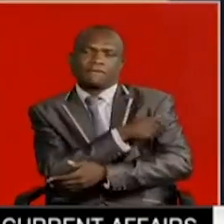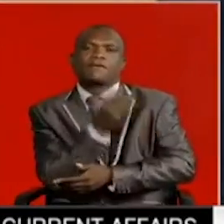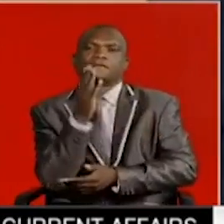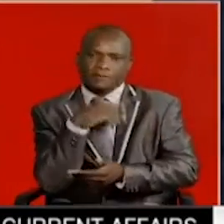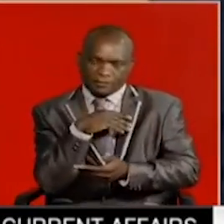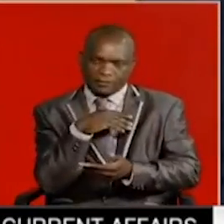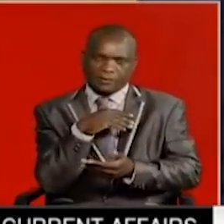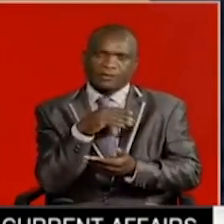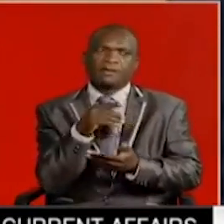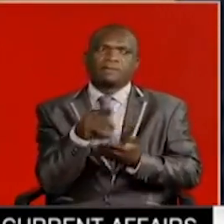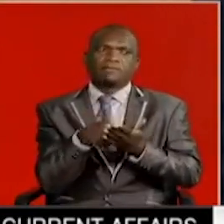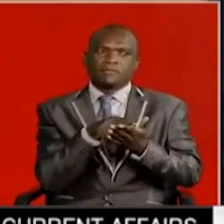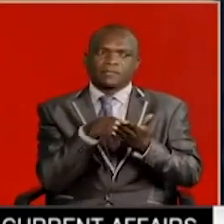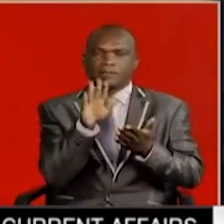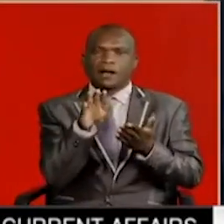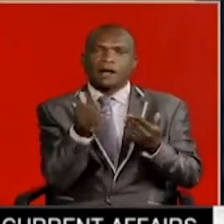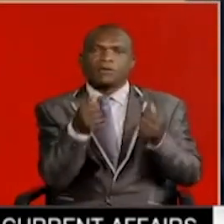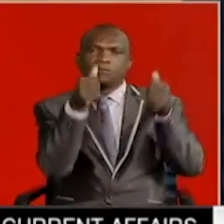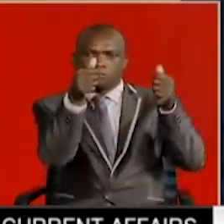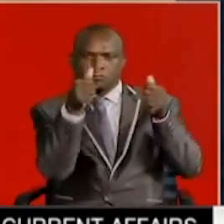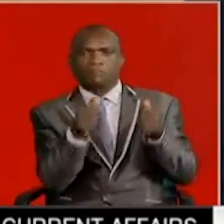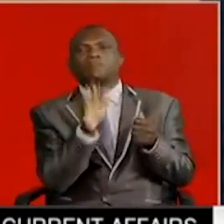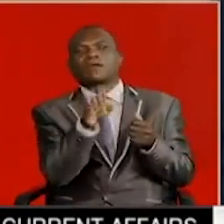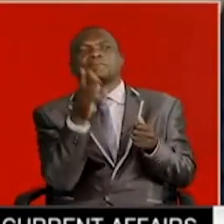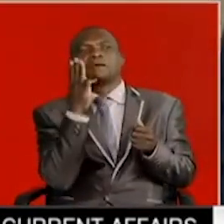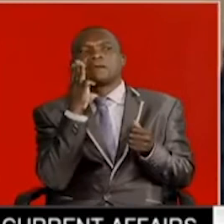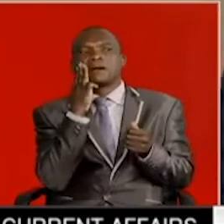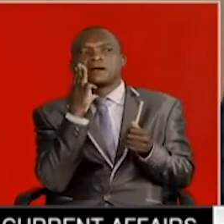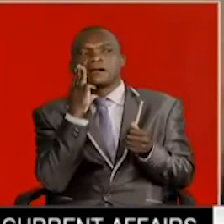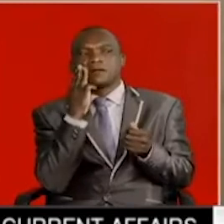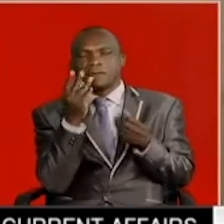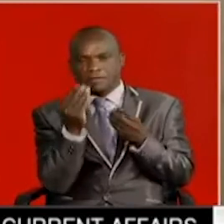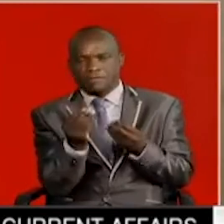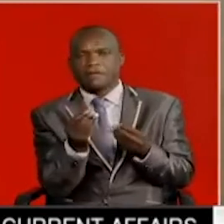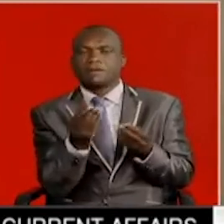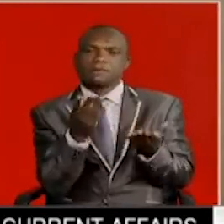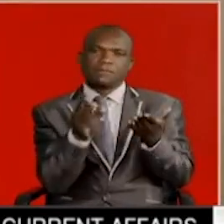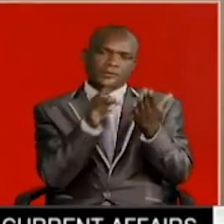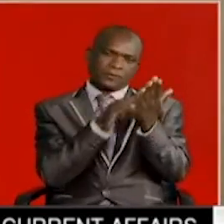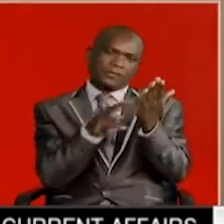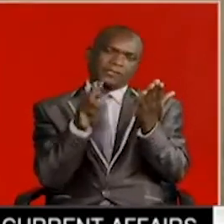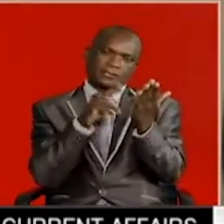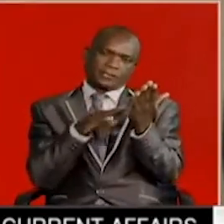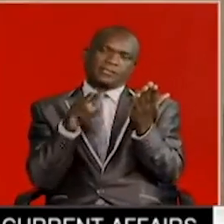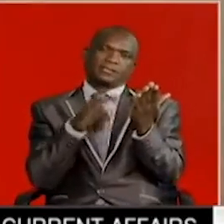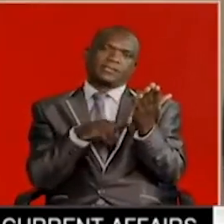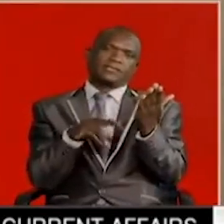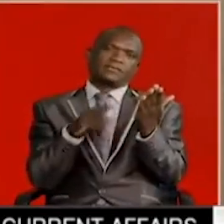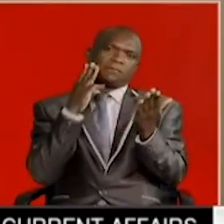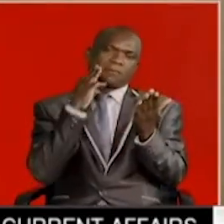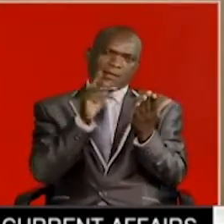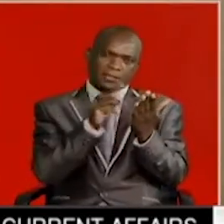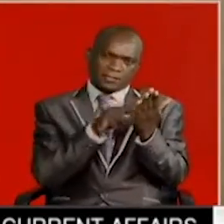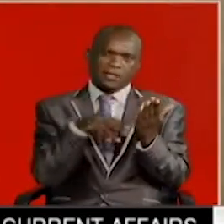is also attached. So you can go through that chart.